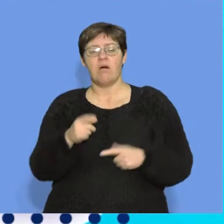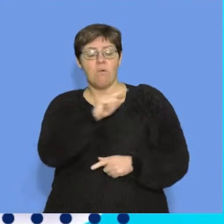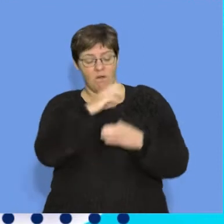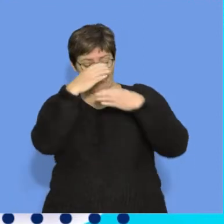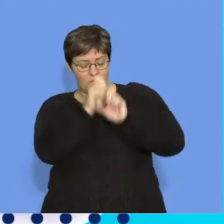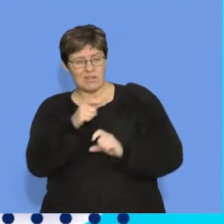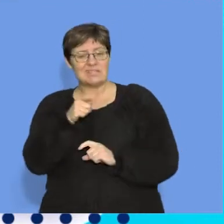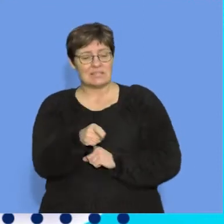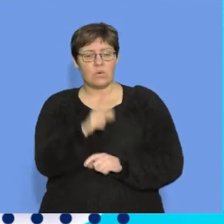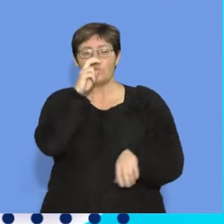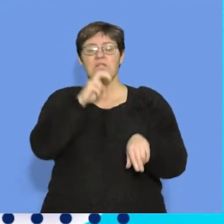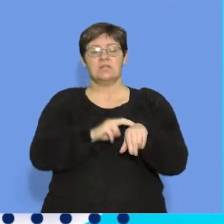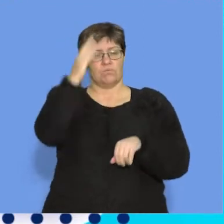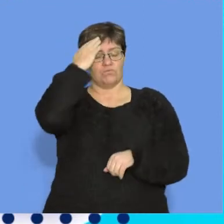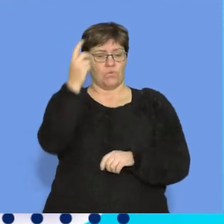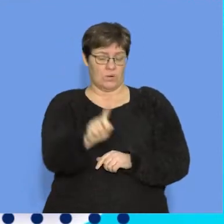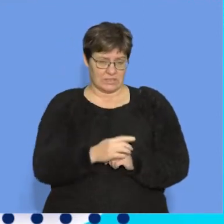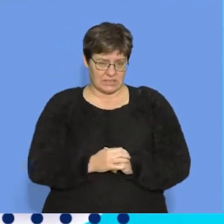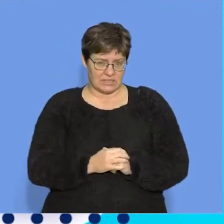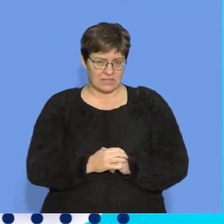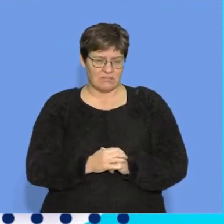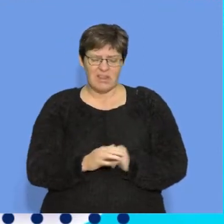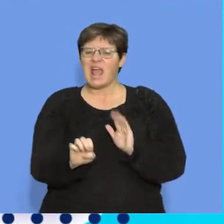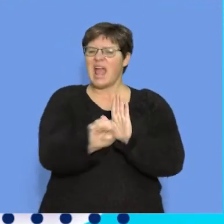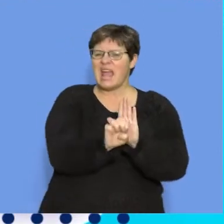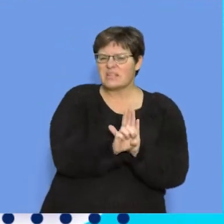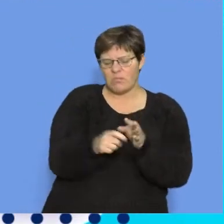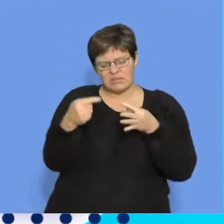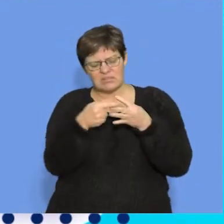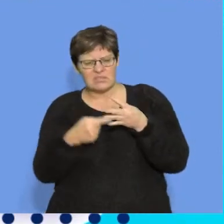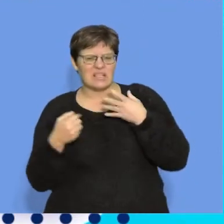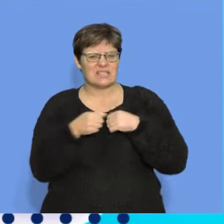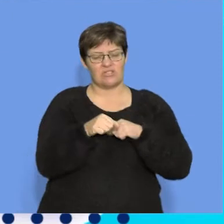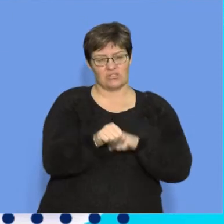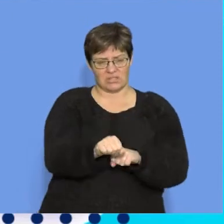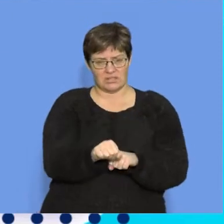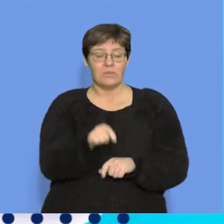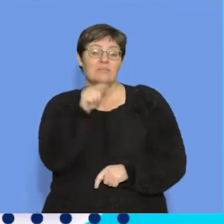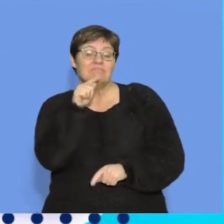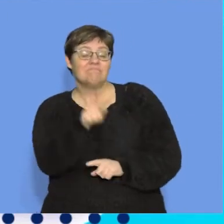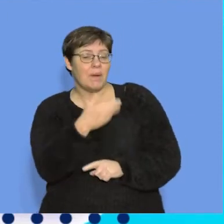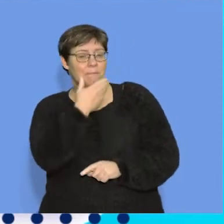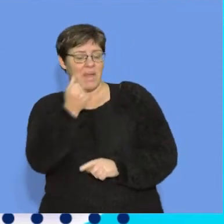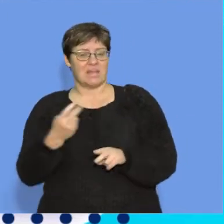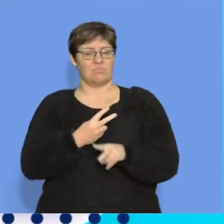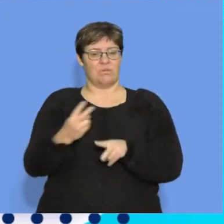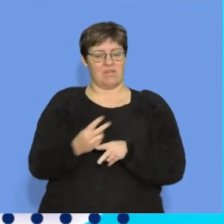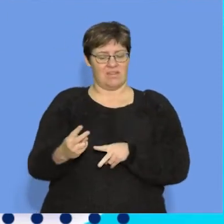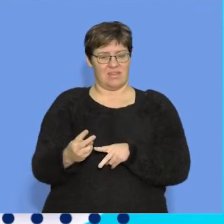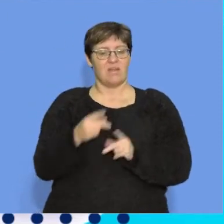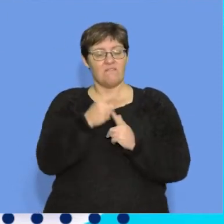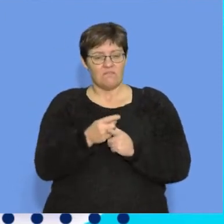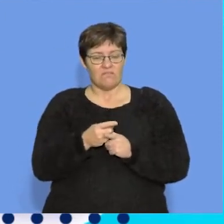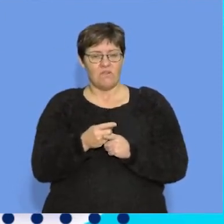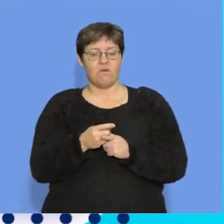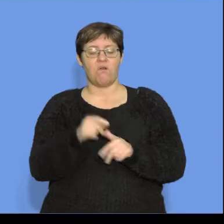focus on what you need to know and give you a few examples and tips and strategies of how you can best prepare for a